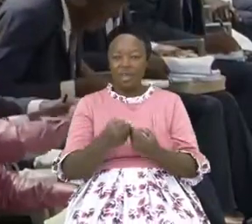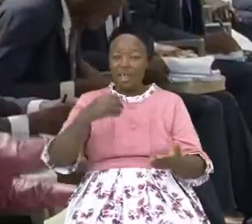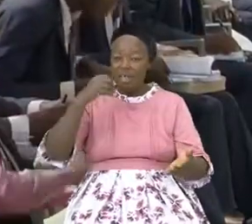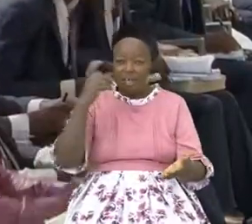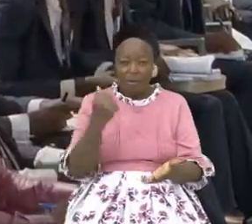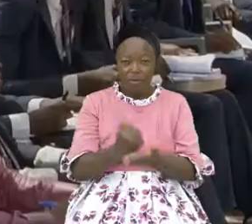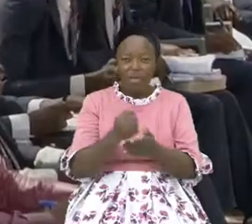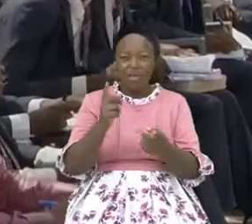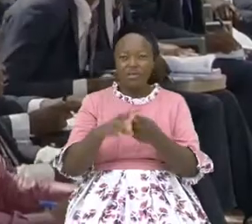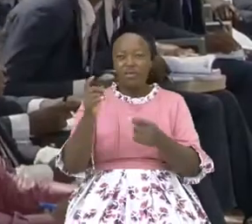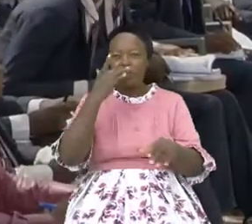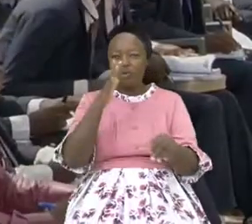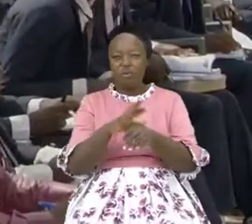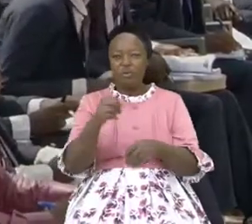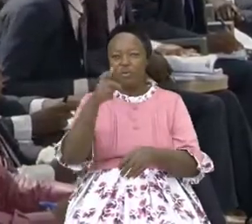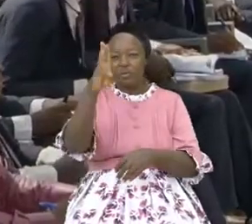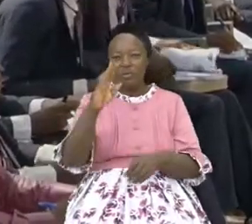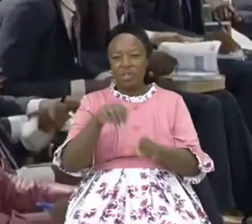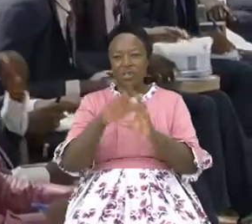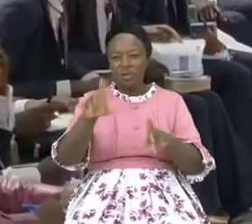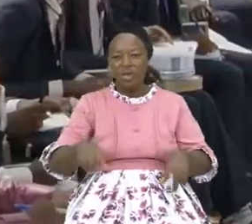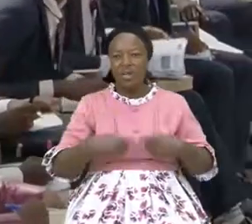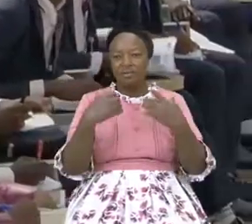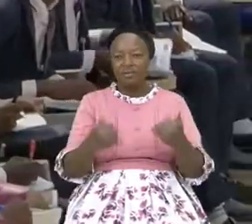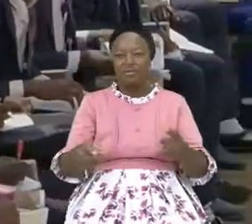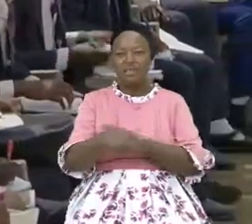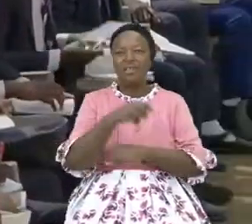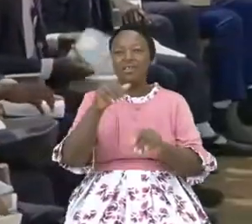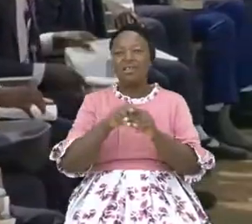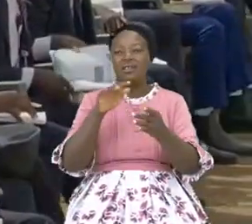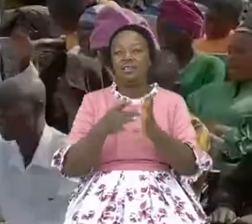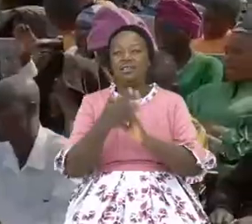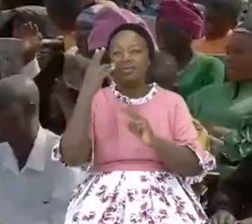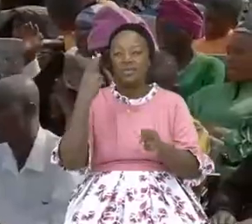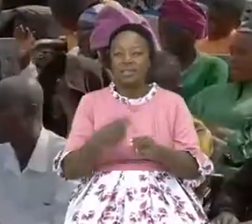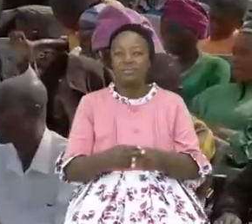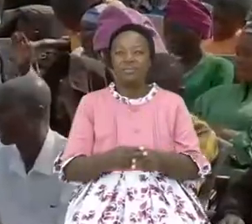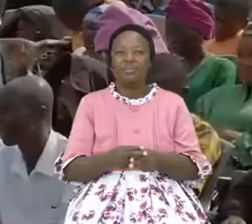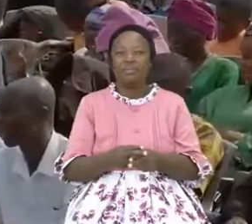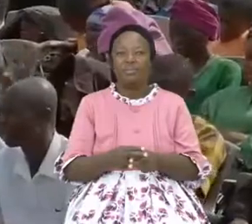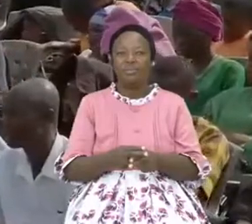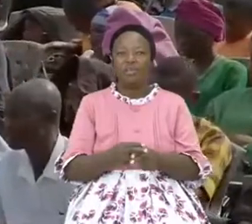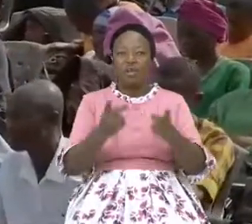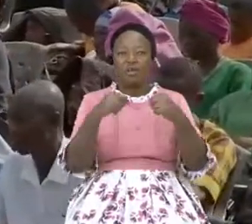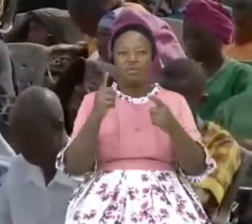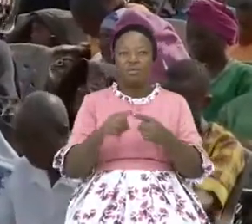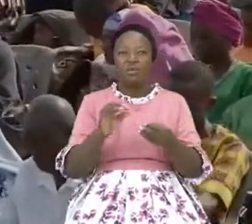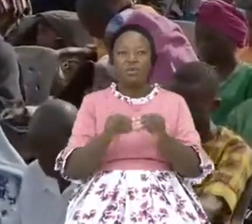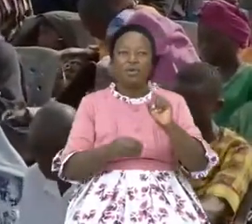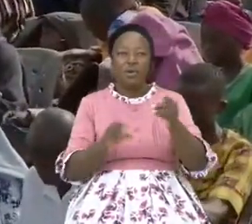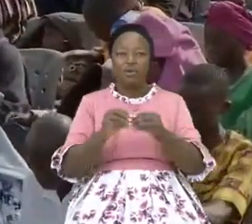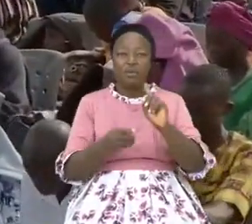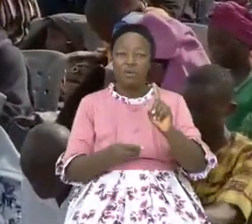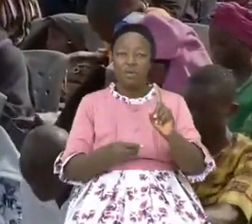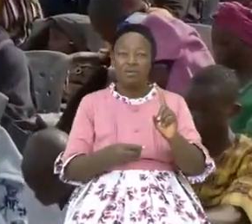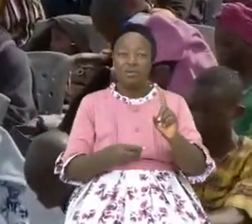the promises of God in your life today, in Jesus' name. Come to number one. Number